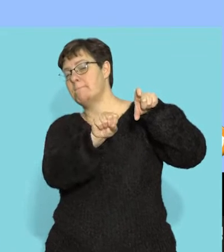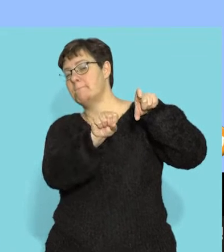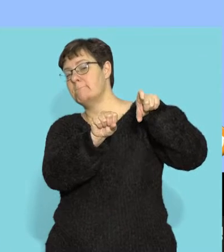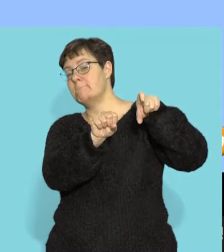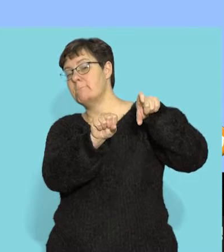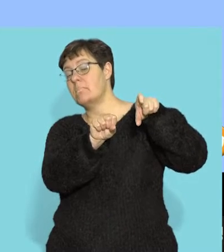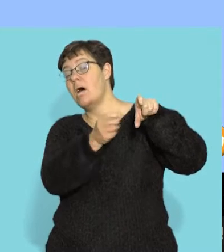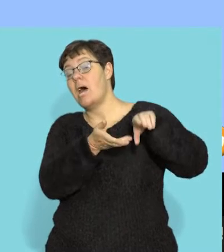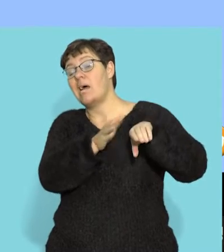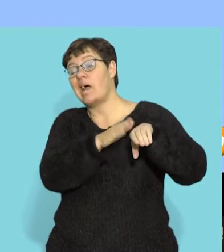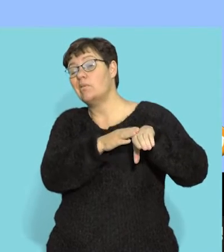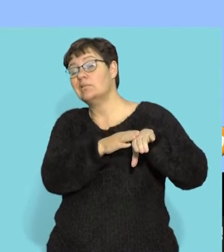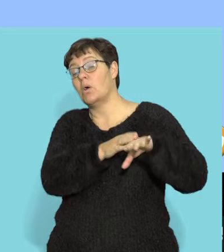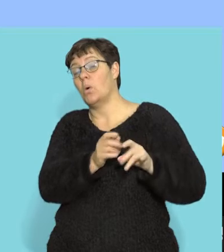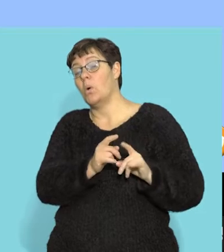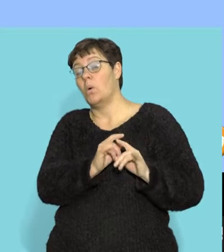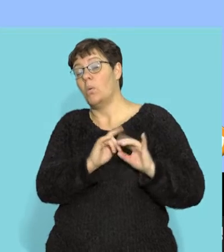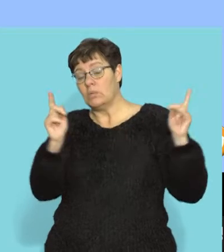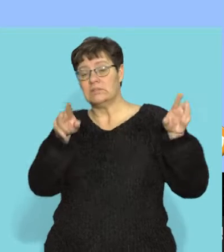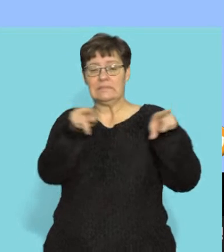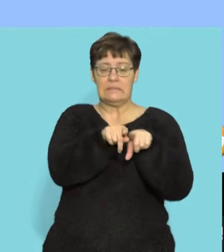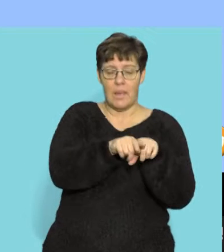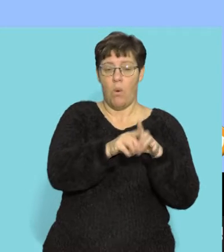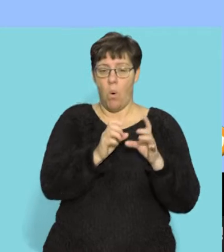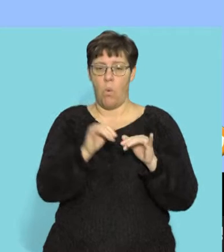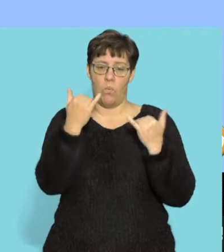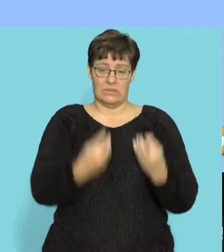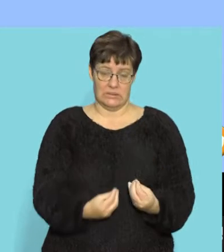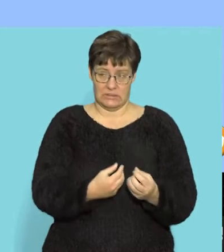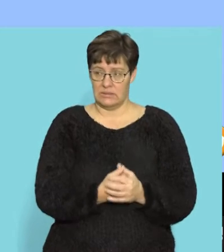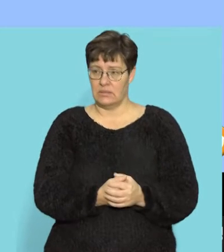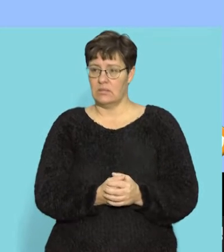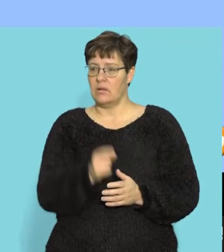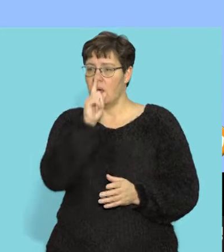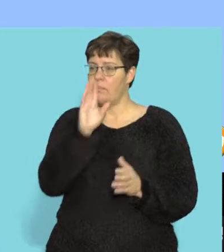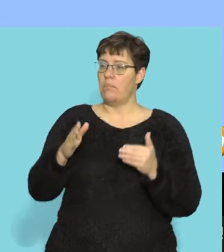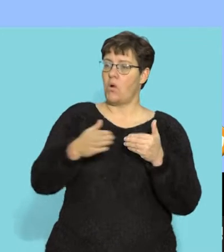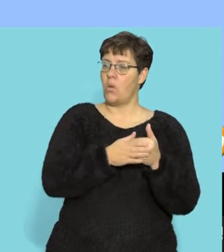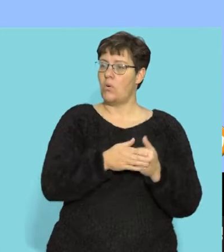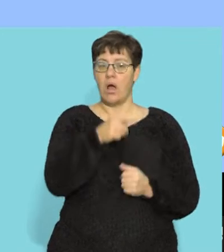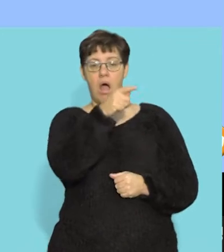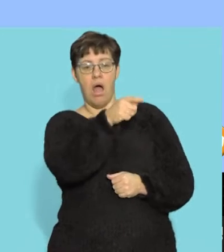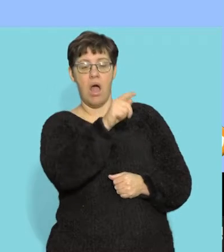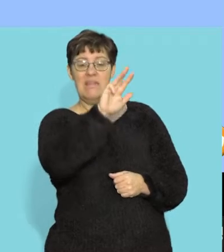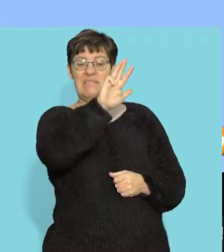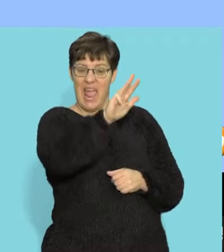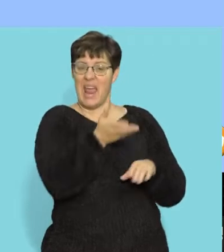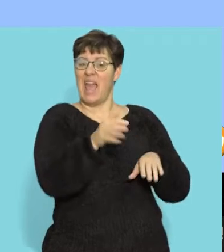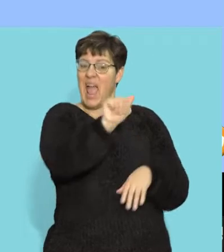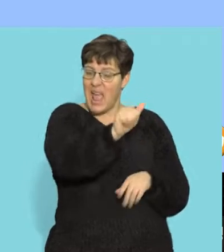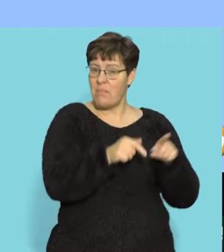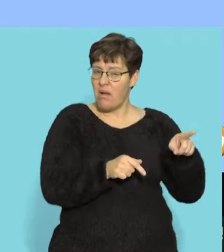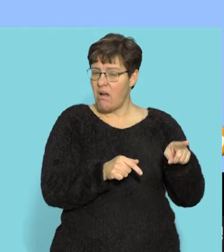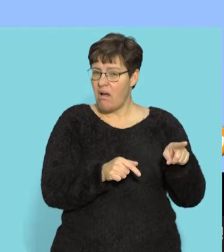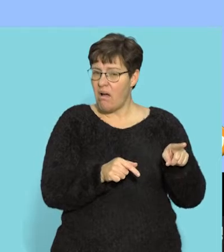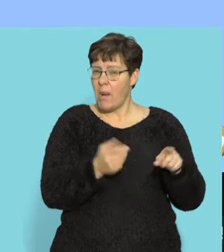actually keep track of the magnitude of current in the external circuit, right? So if we close that, you see, now the